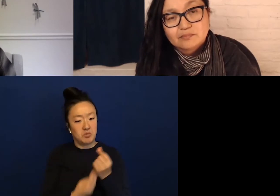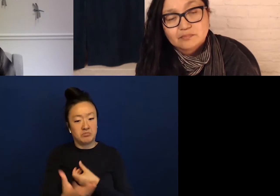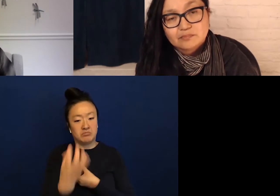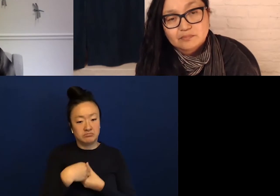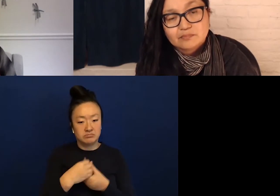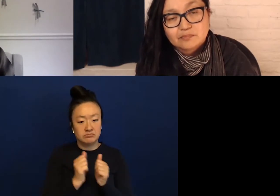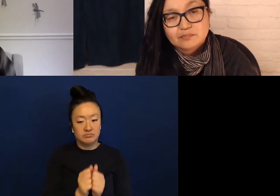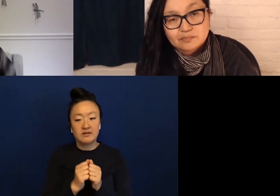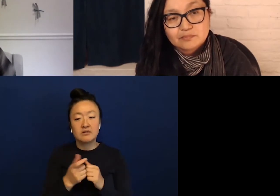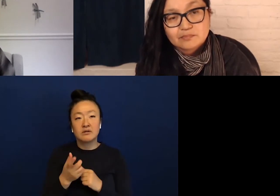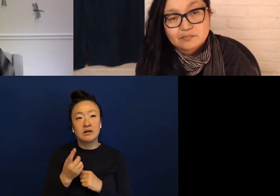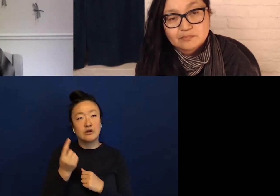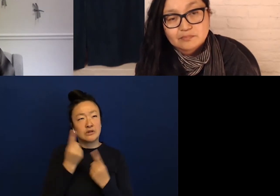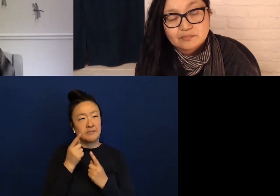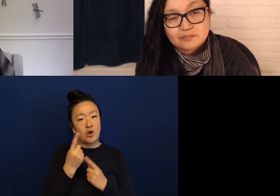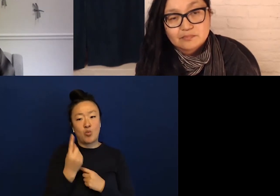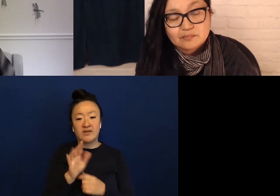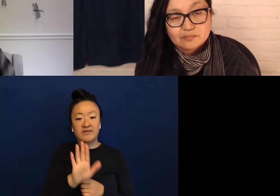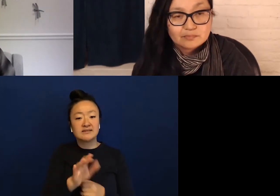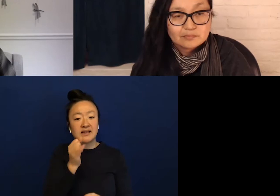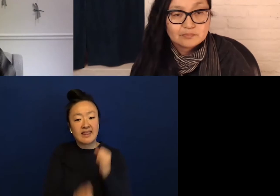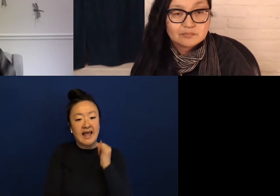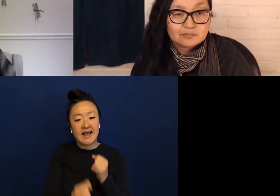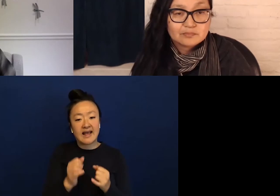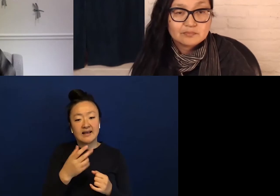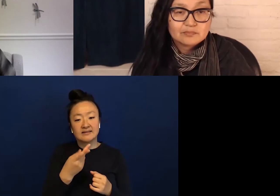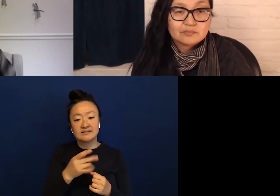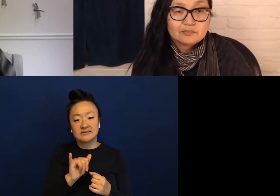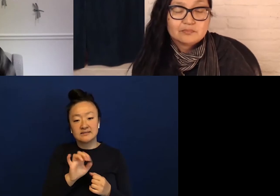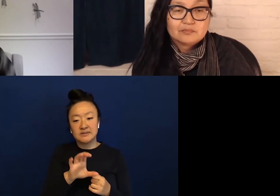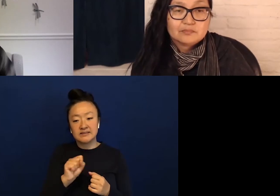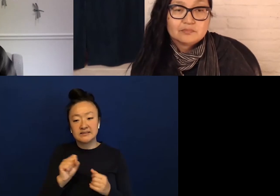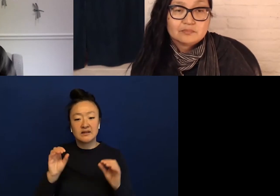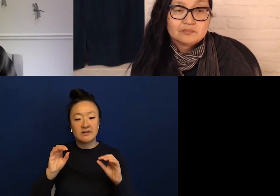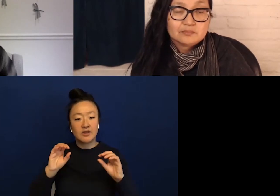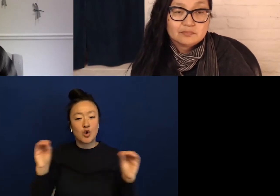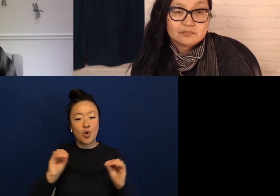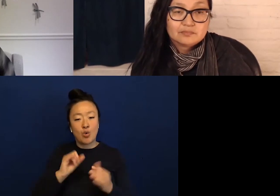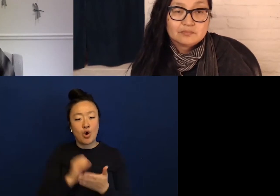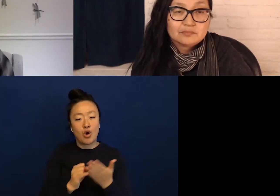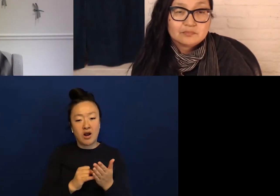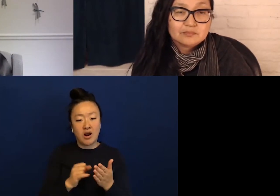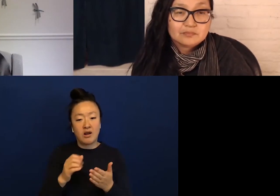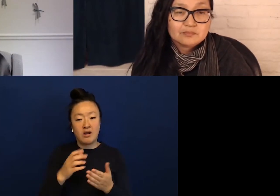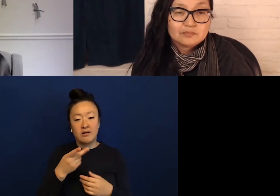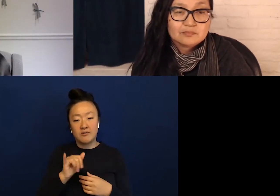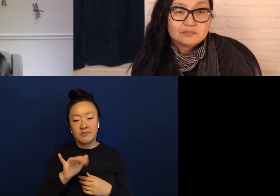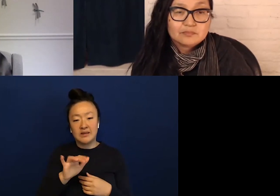last pieces, the no art piece that lasted for 13